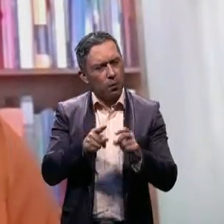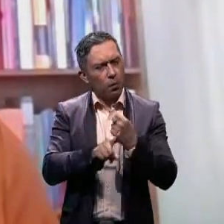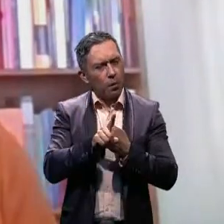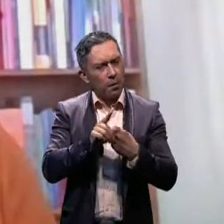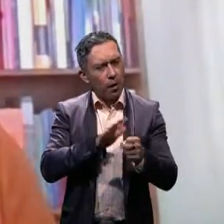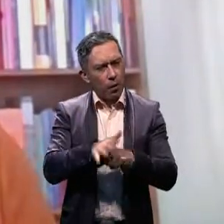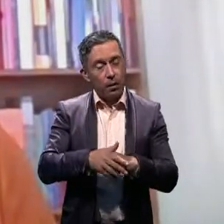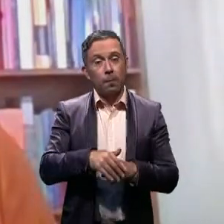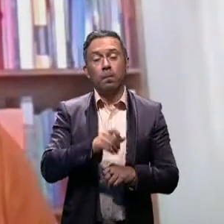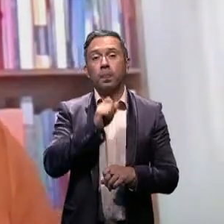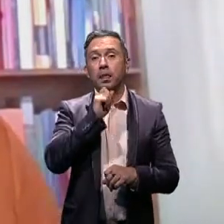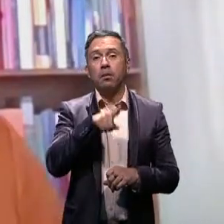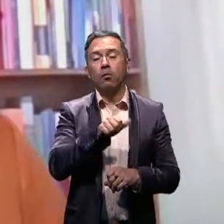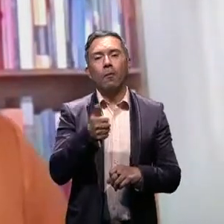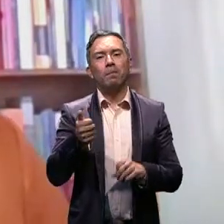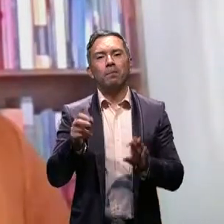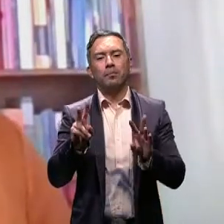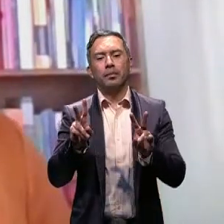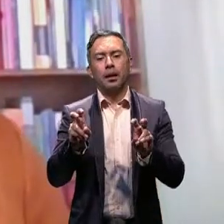identified